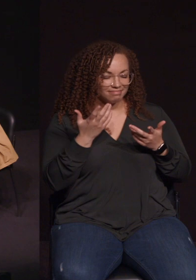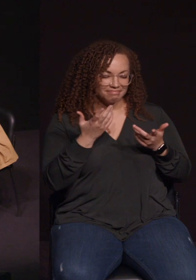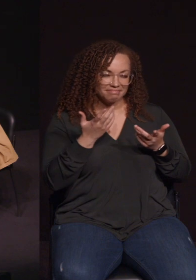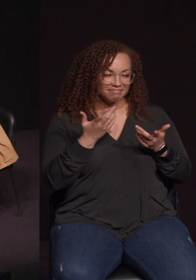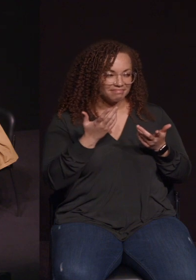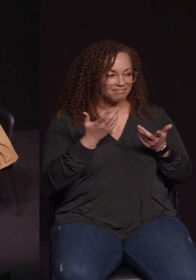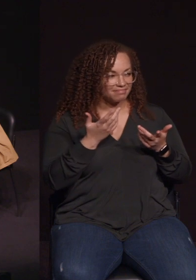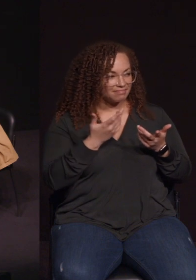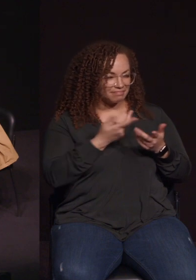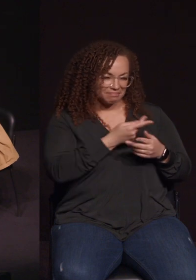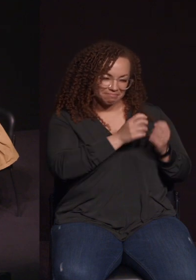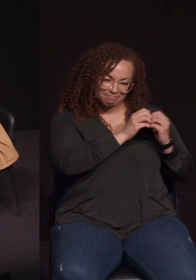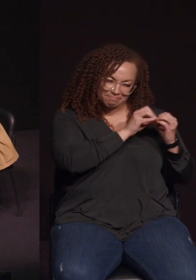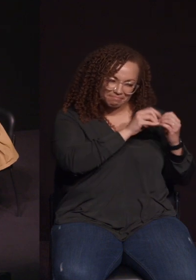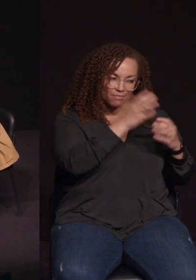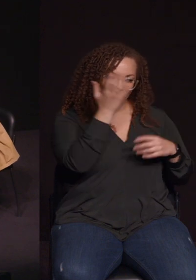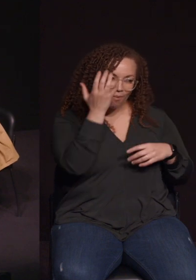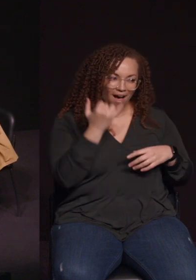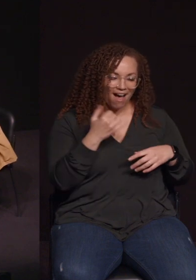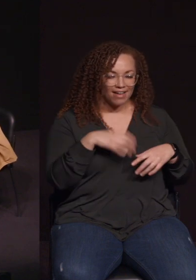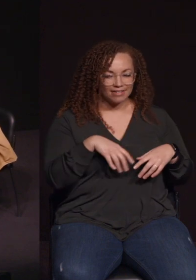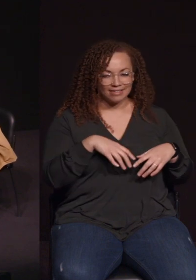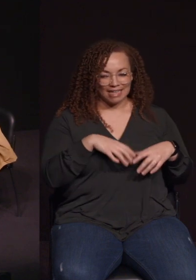And he left me with this knucklehead.